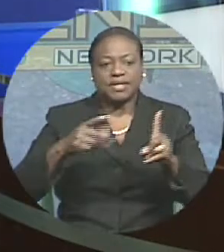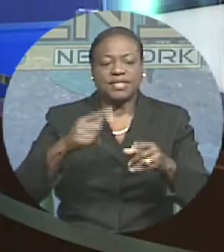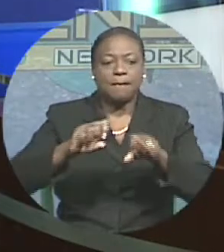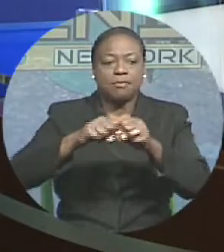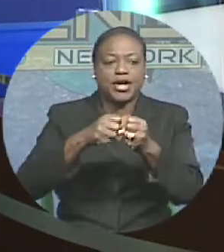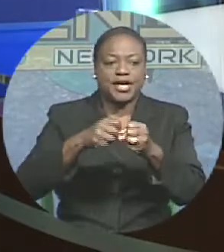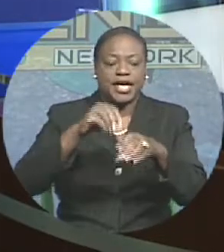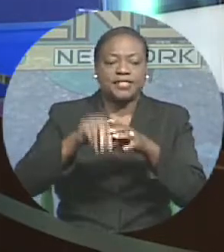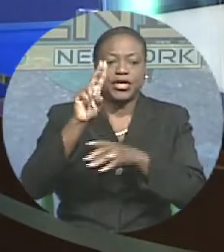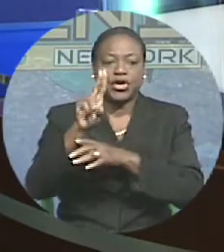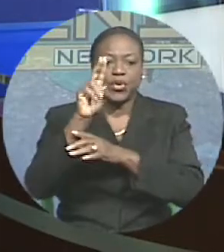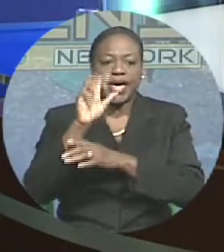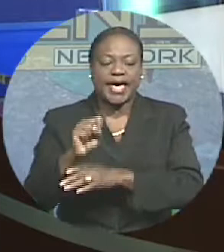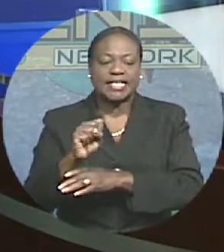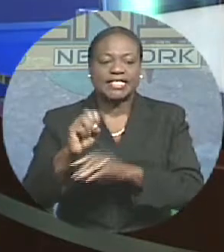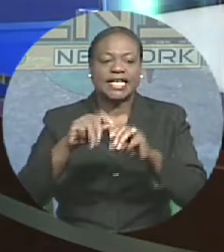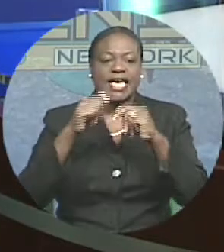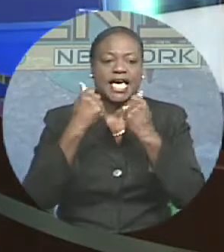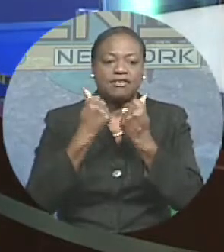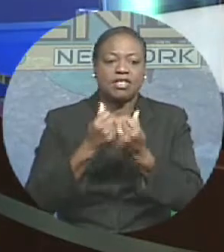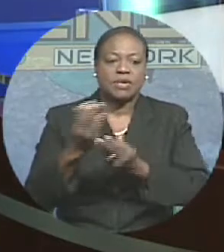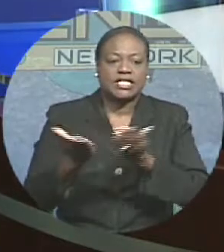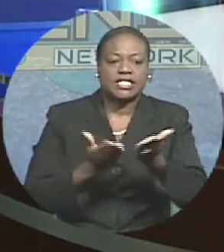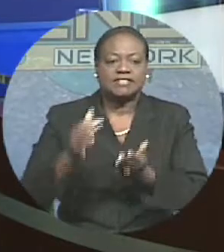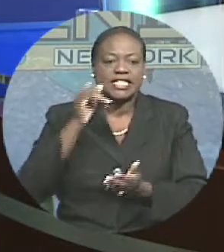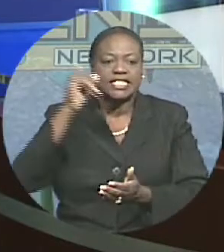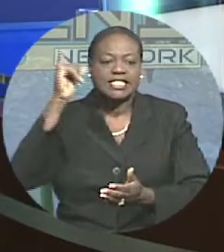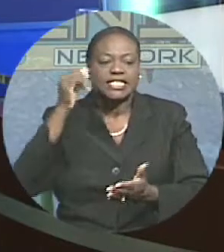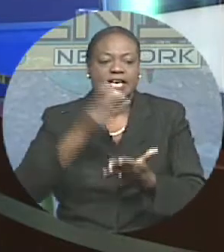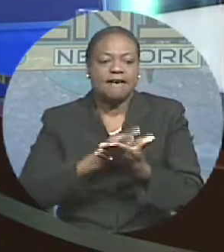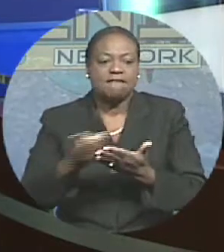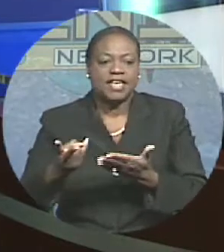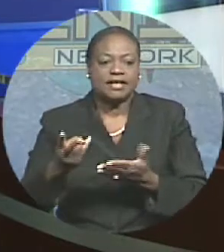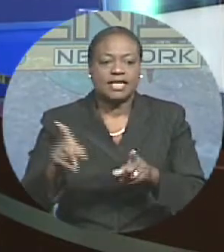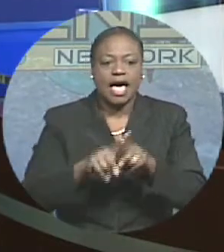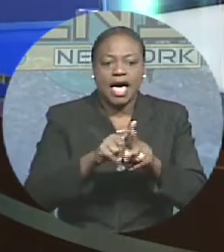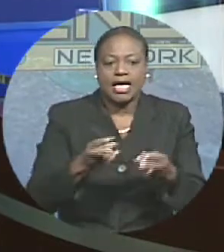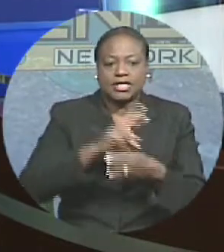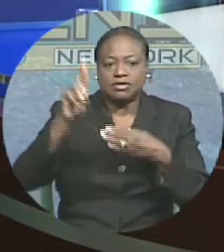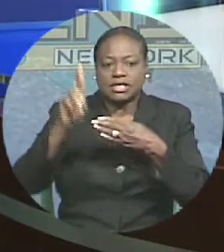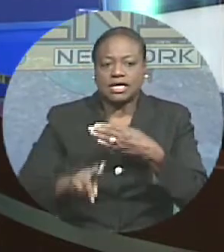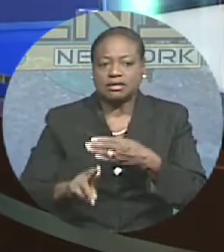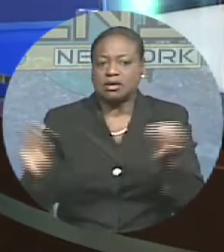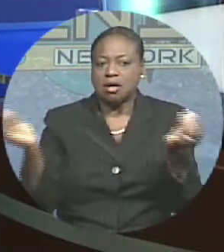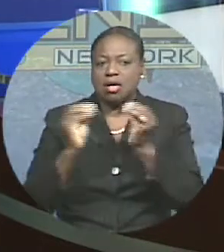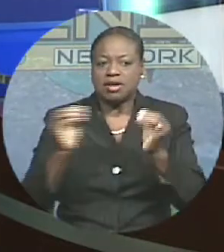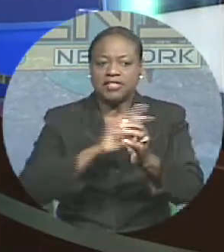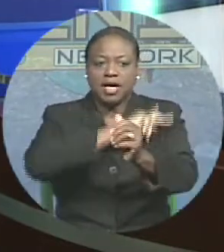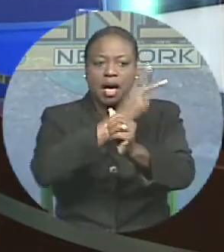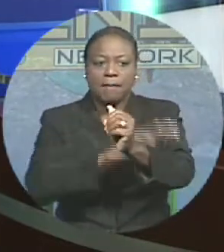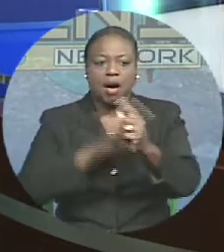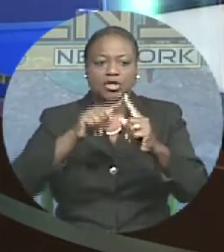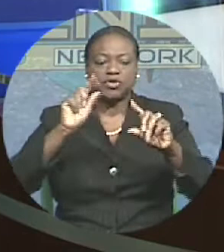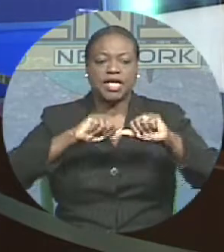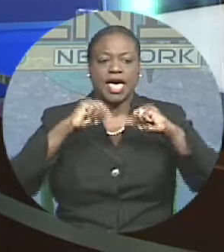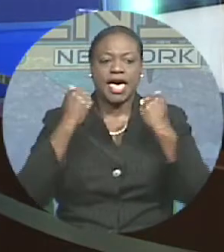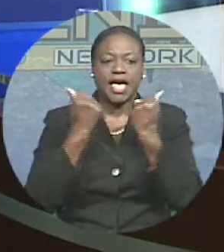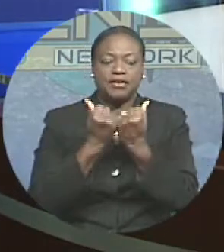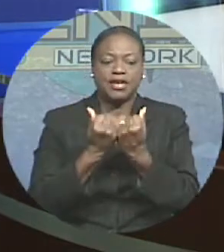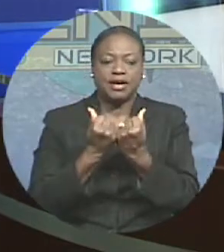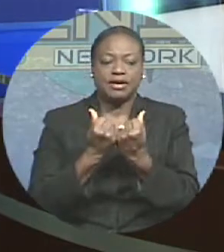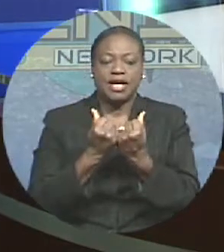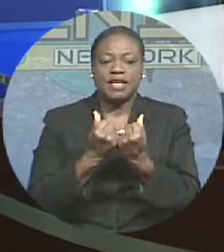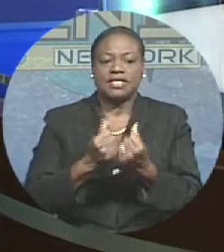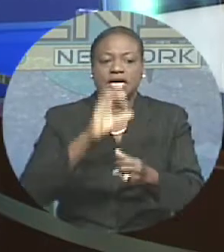in the U.S. terminal, which was serviced yesterday, failed. As a result, there was no power to that area, causing a major